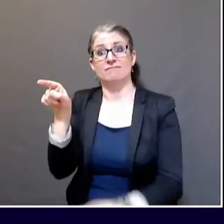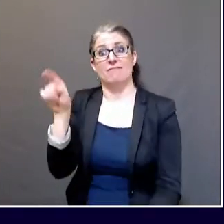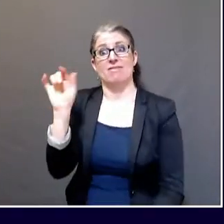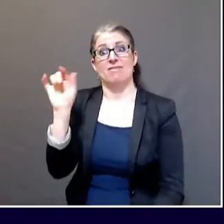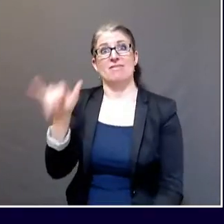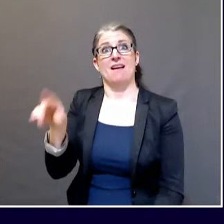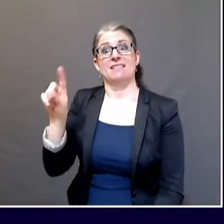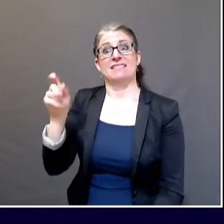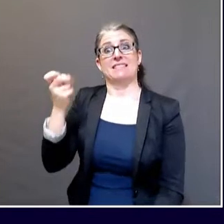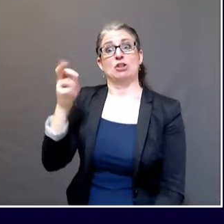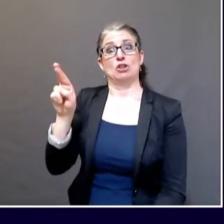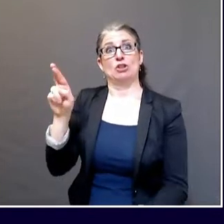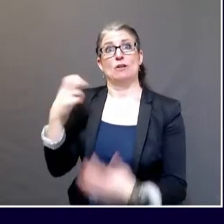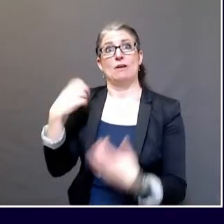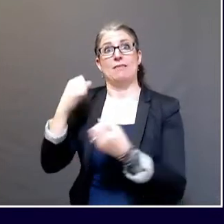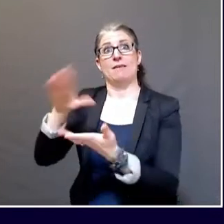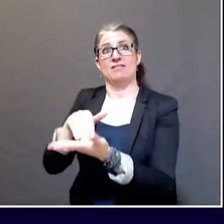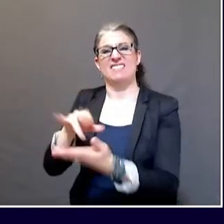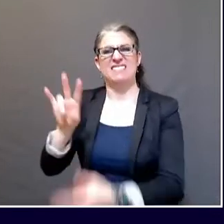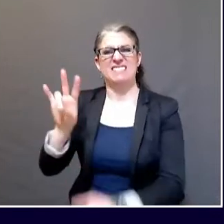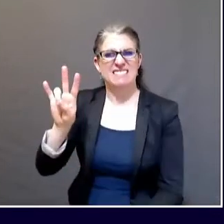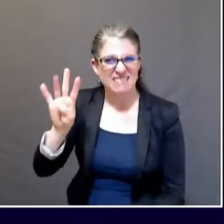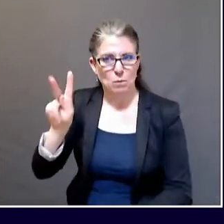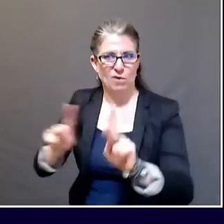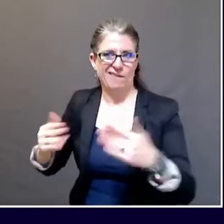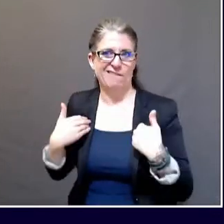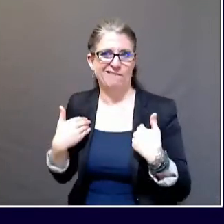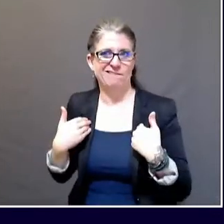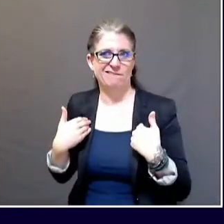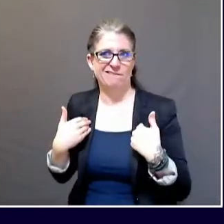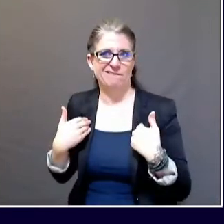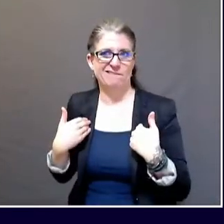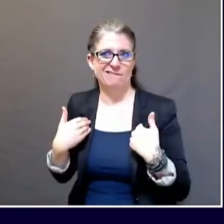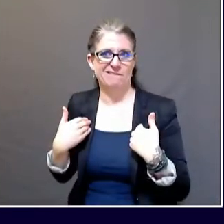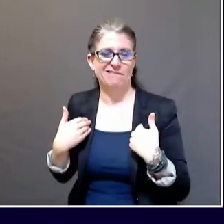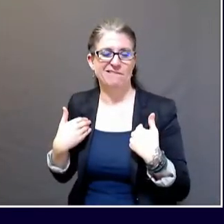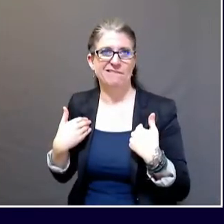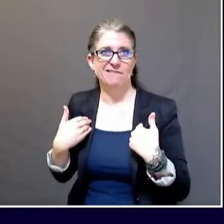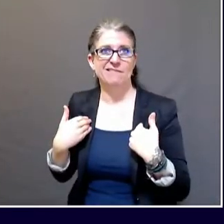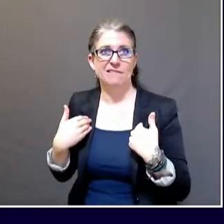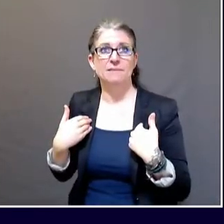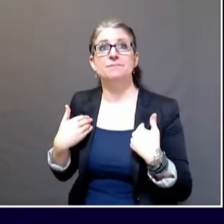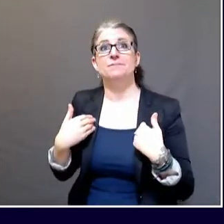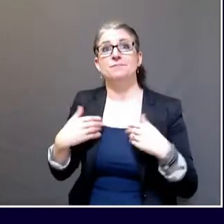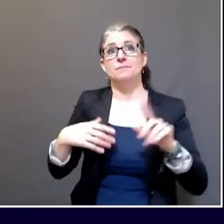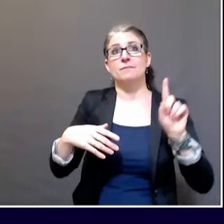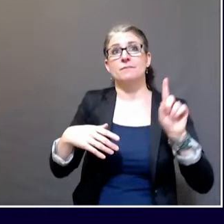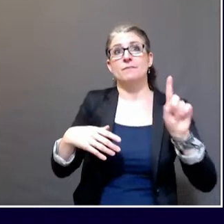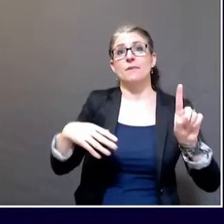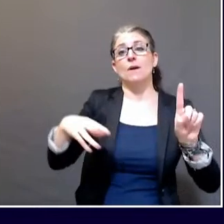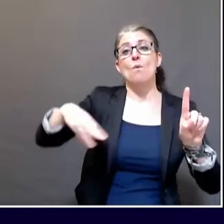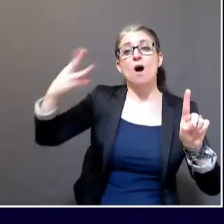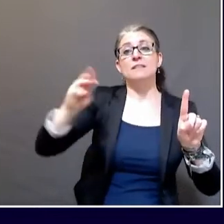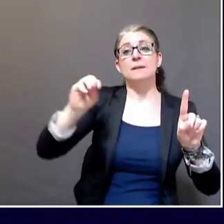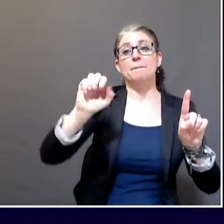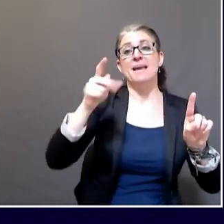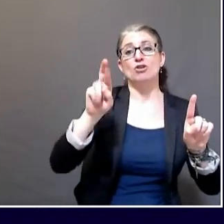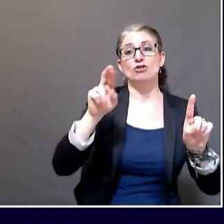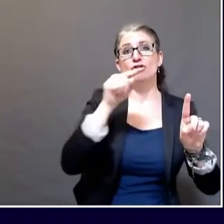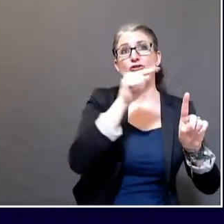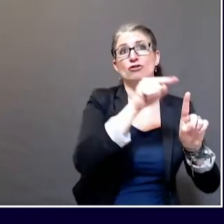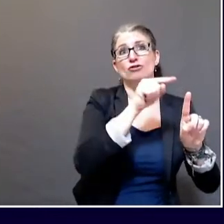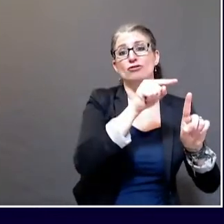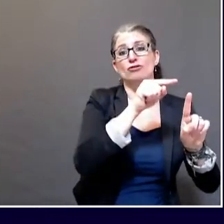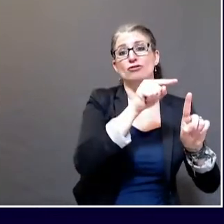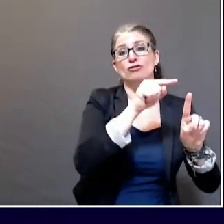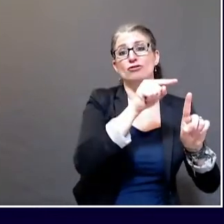now stands at 74 cases. Also at Washington Manor in Knox County, where the case count stands